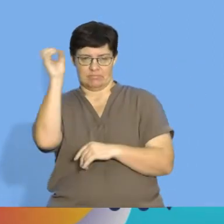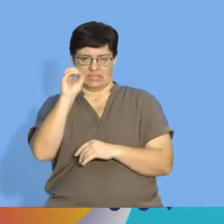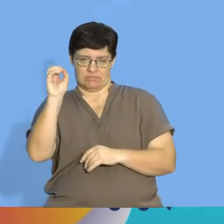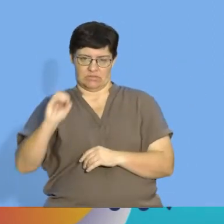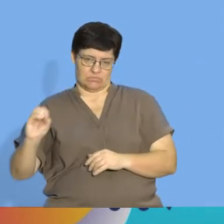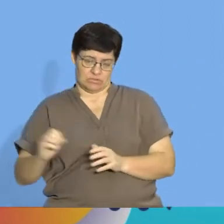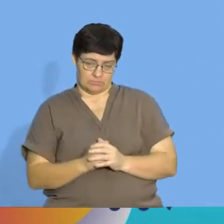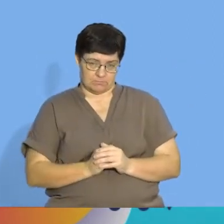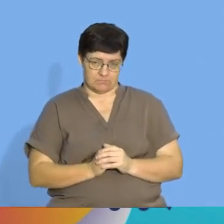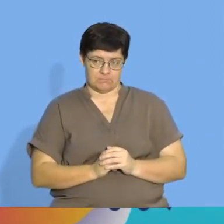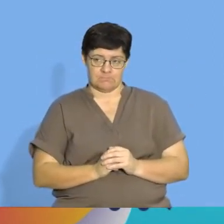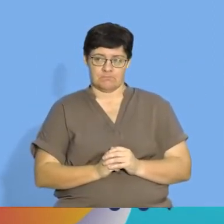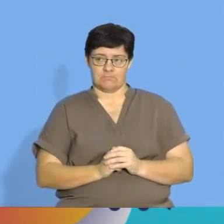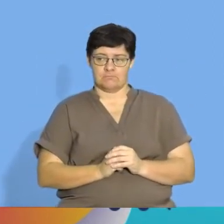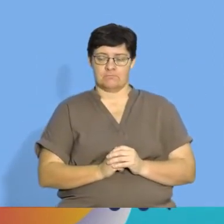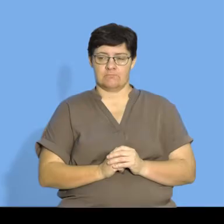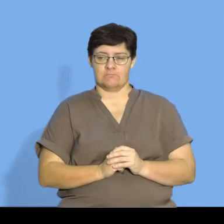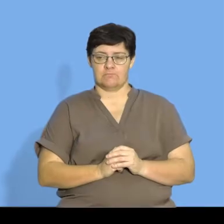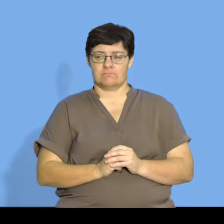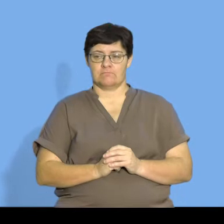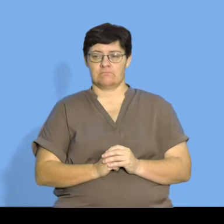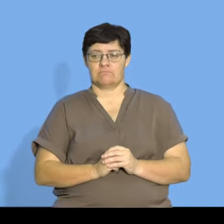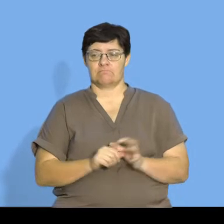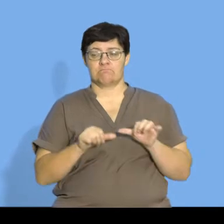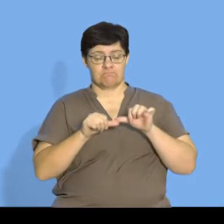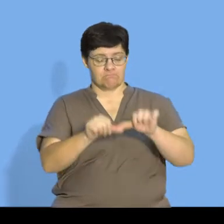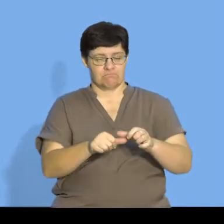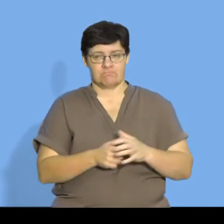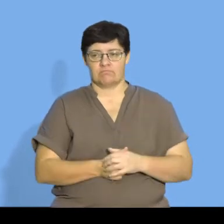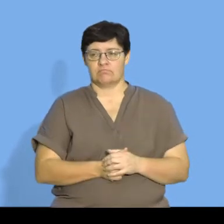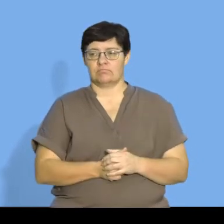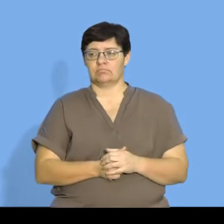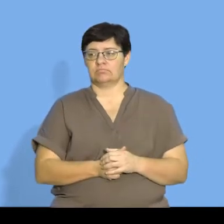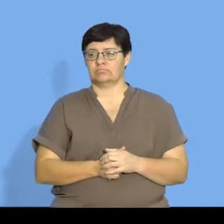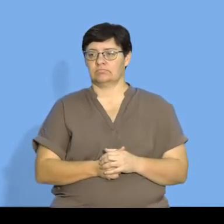your percentages. Okay, let's move on.